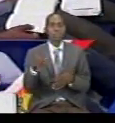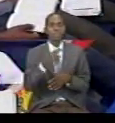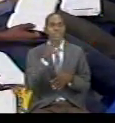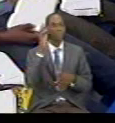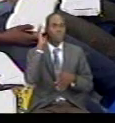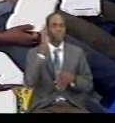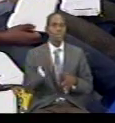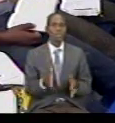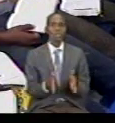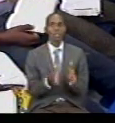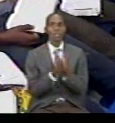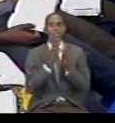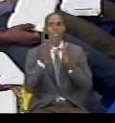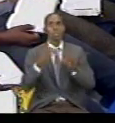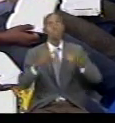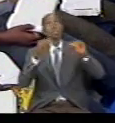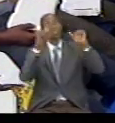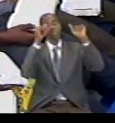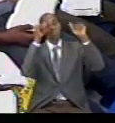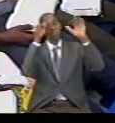Say it aloud.